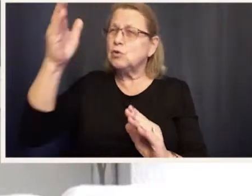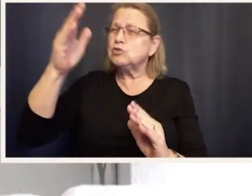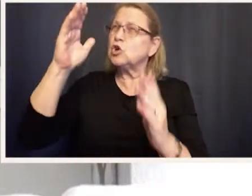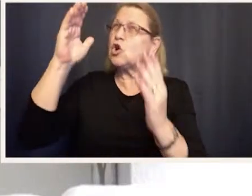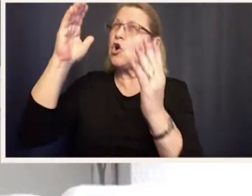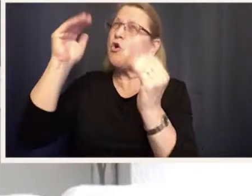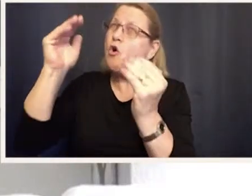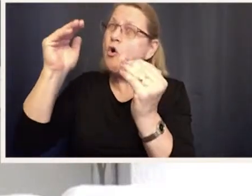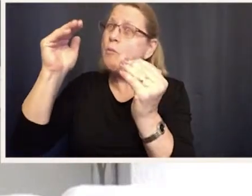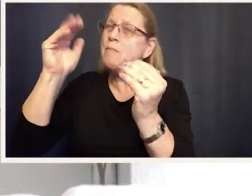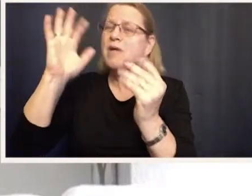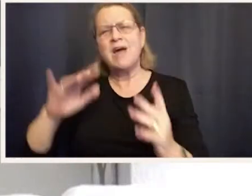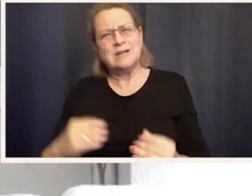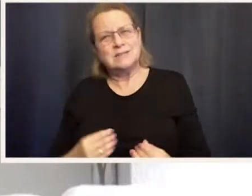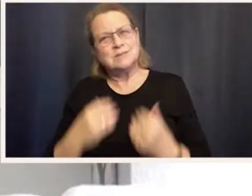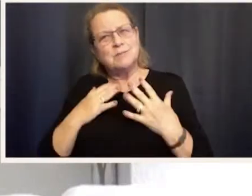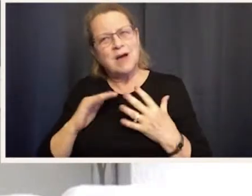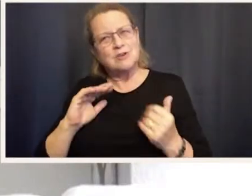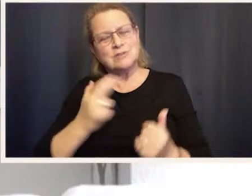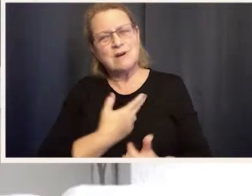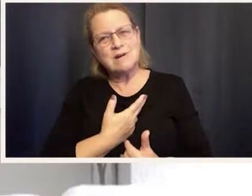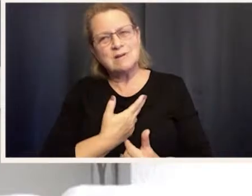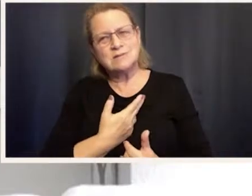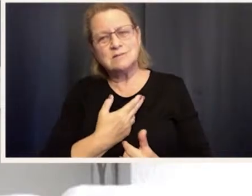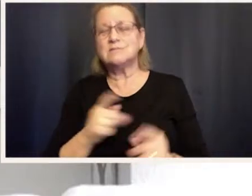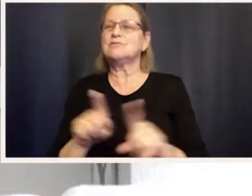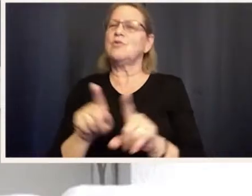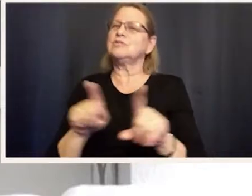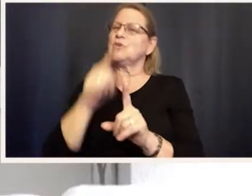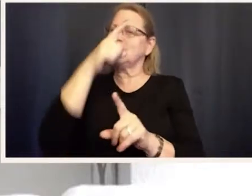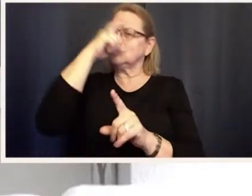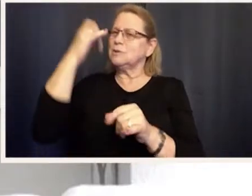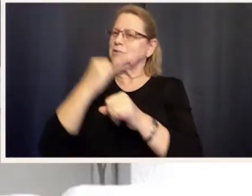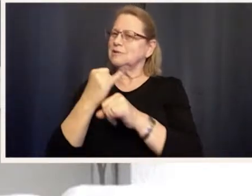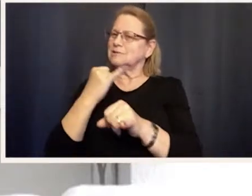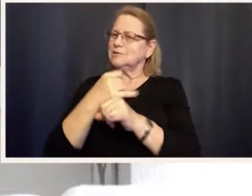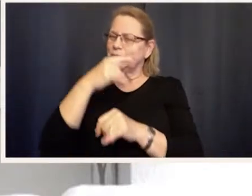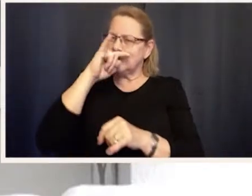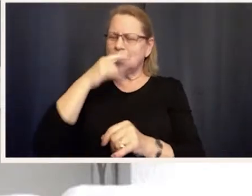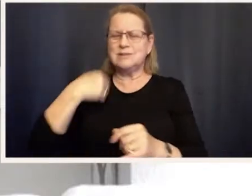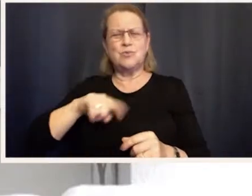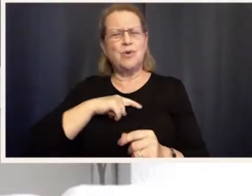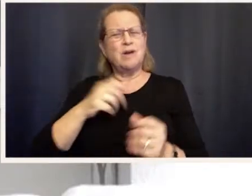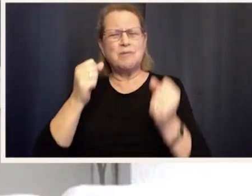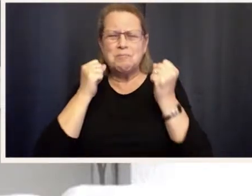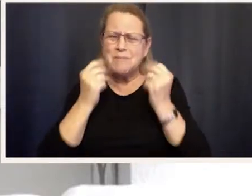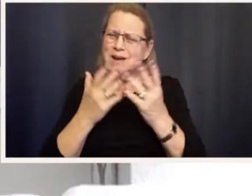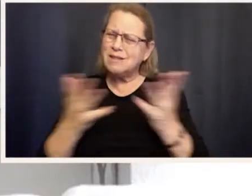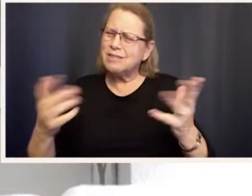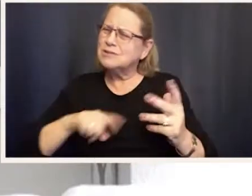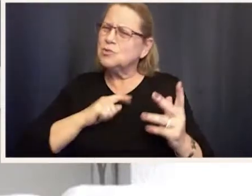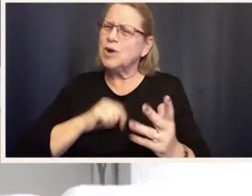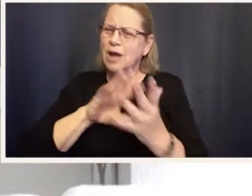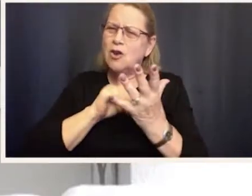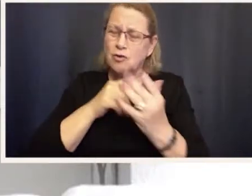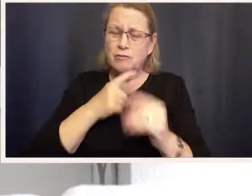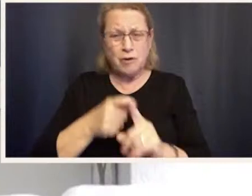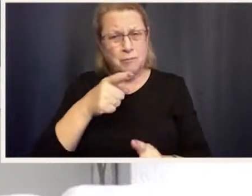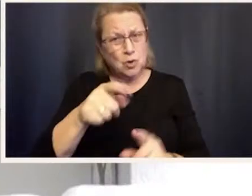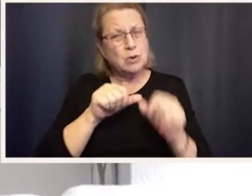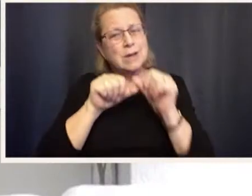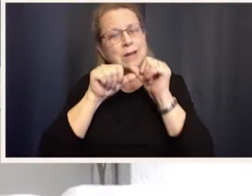future inspires all of us. And to our Summer Institute kids, we have a lot to learn from